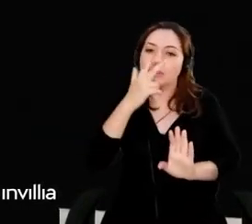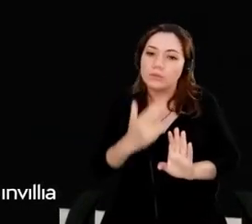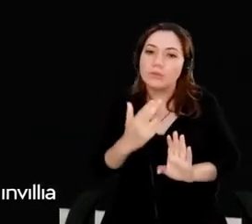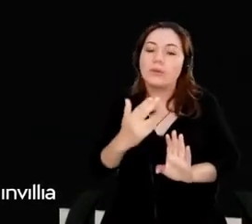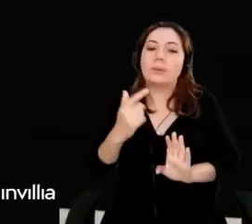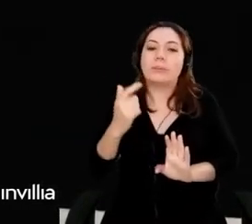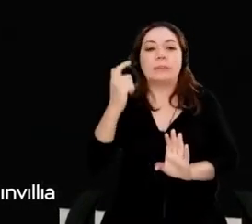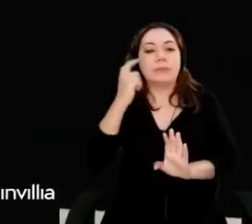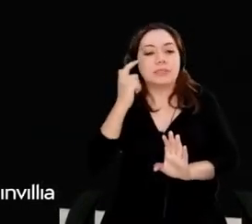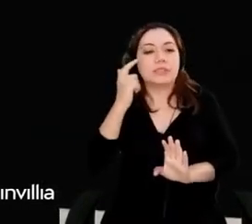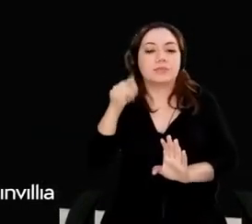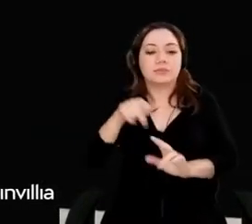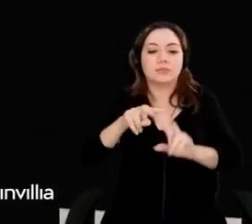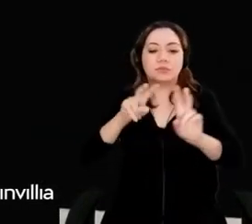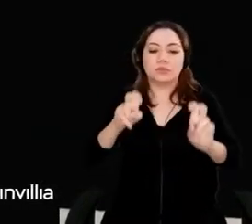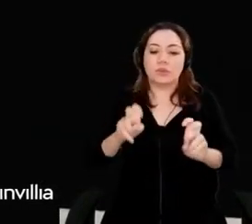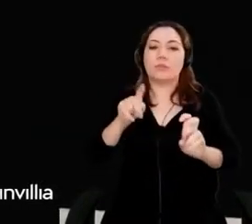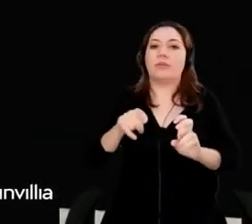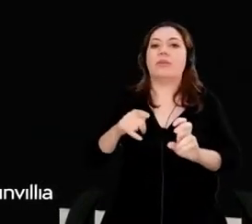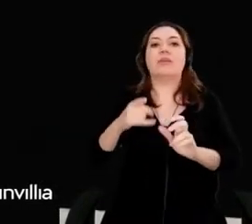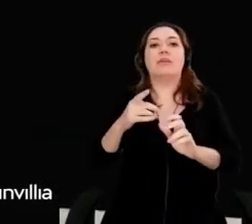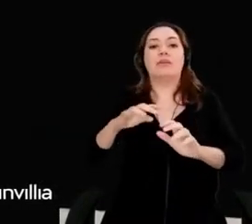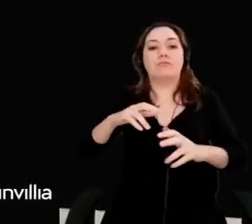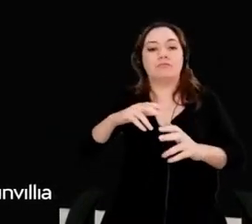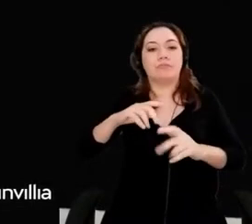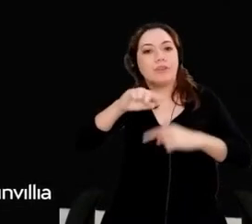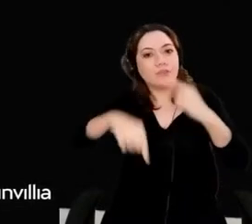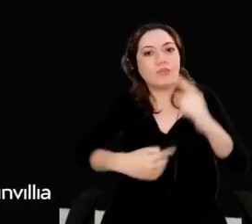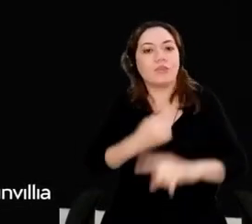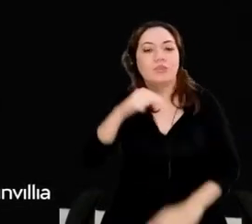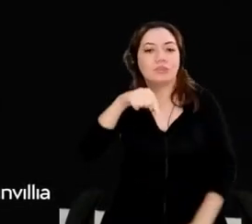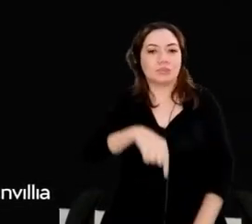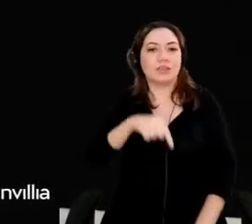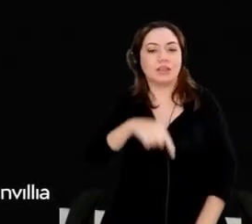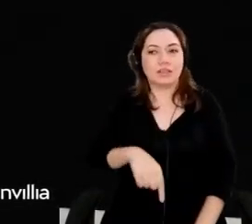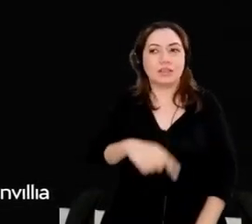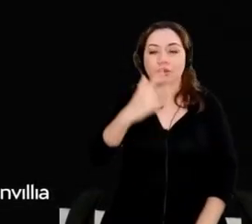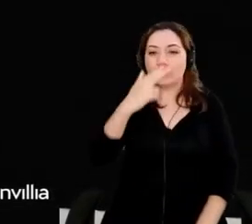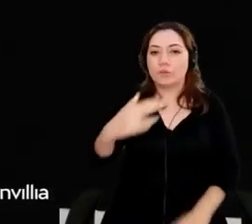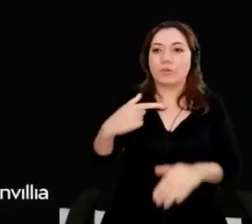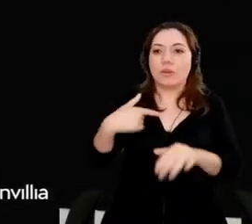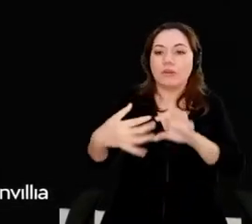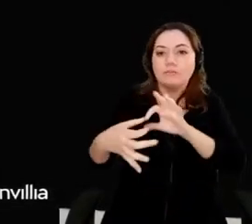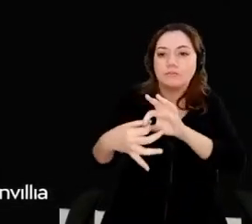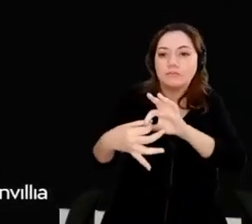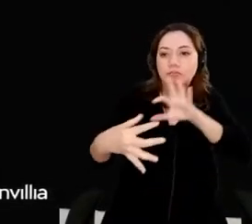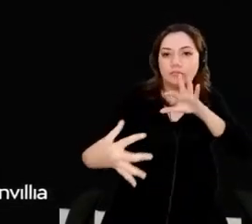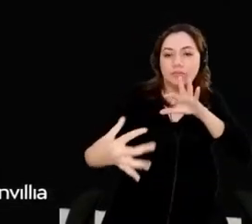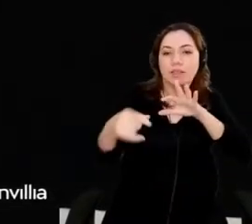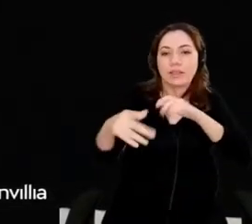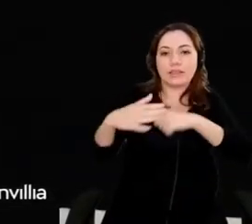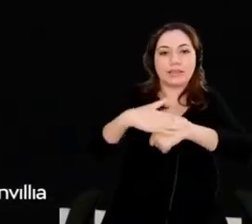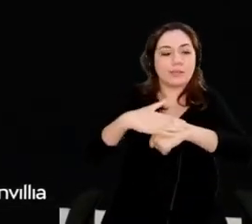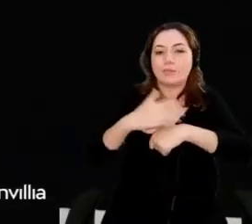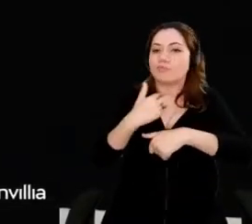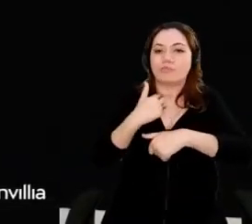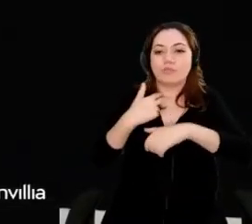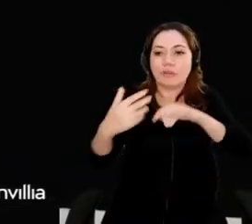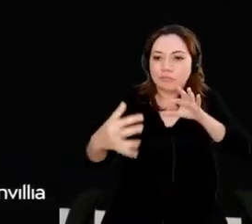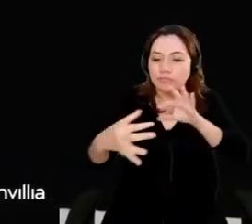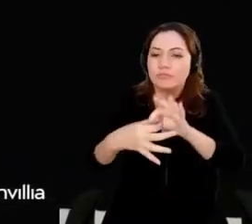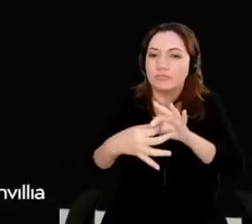building the revolution, you cannot divorce that from the idea of time and what a time it is to be